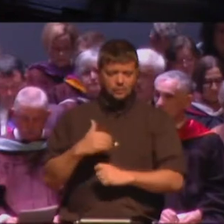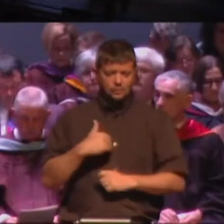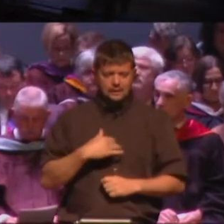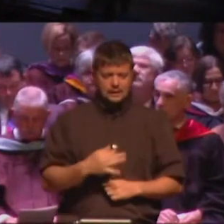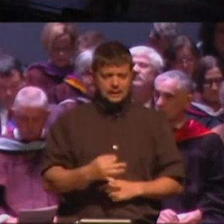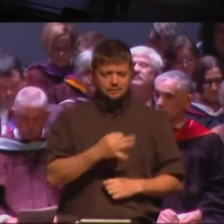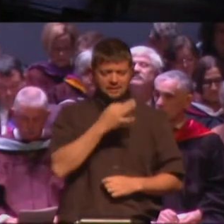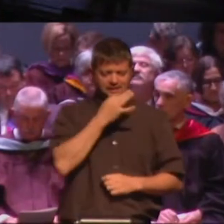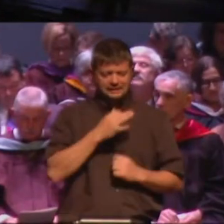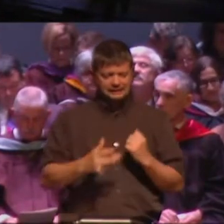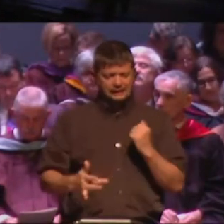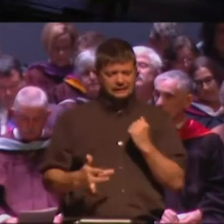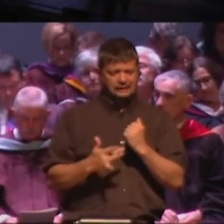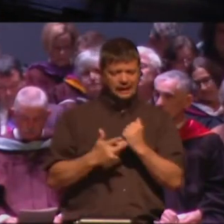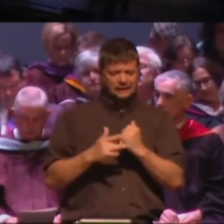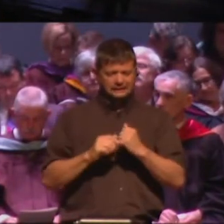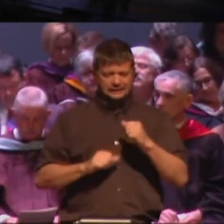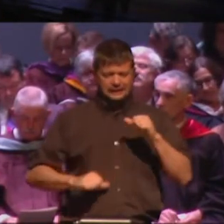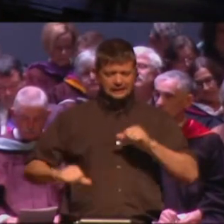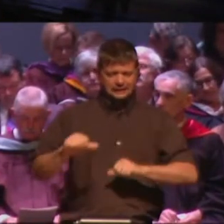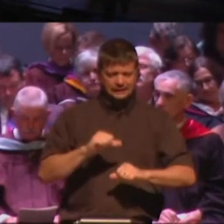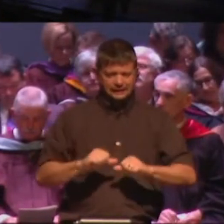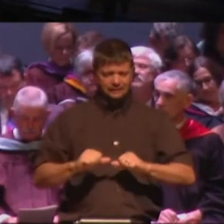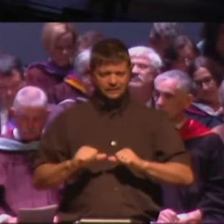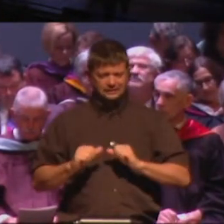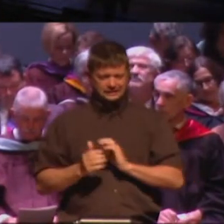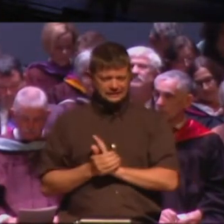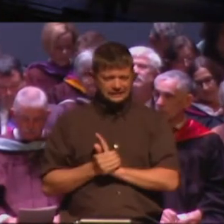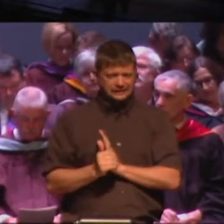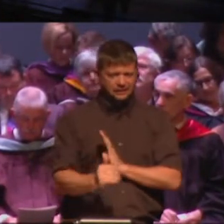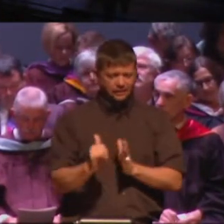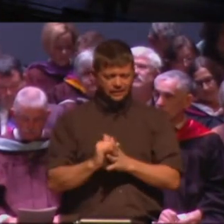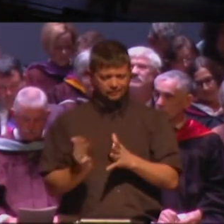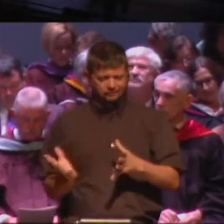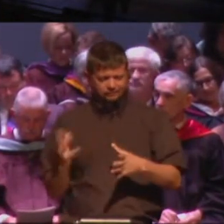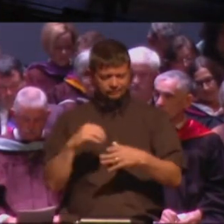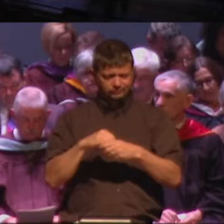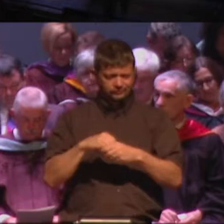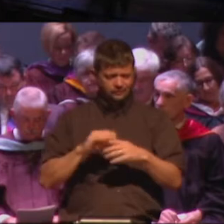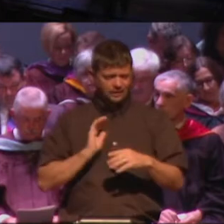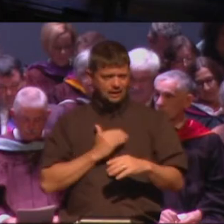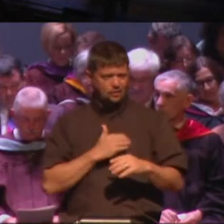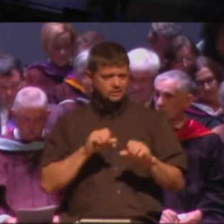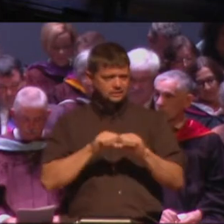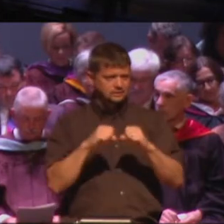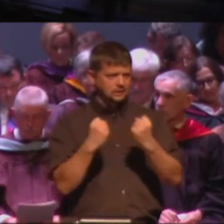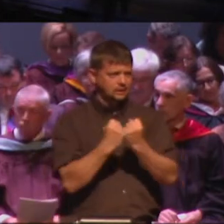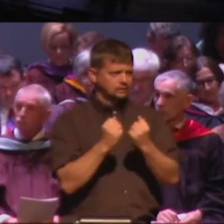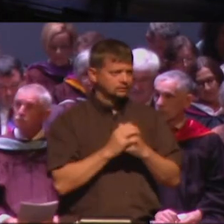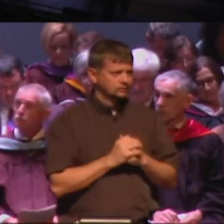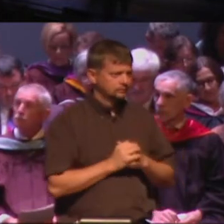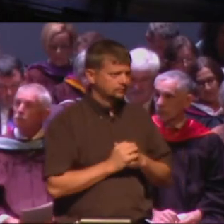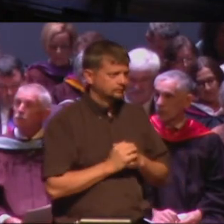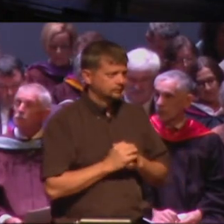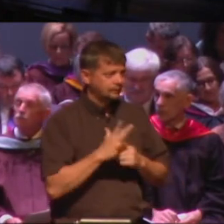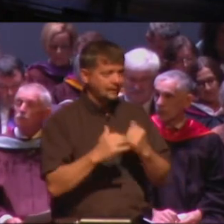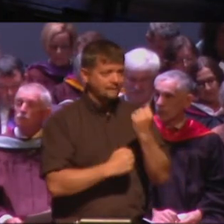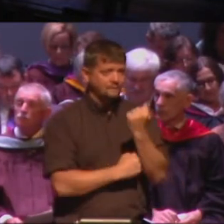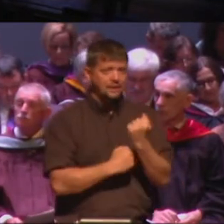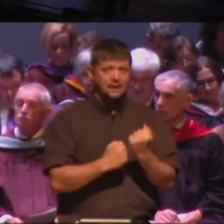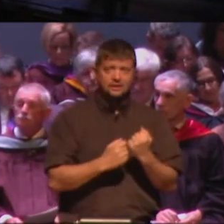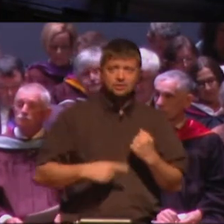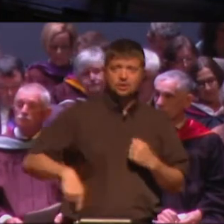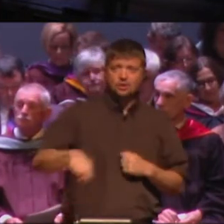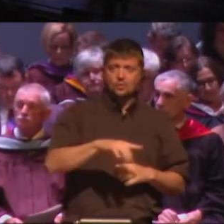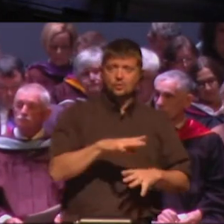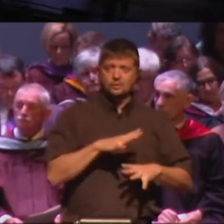technological, scientific, and humanistic skills which contribute to the development of our society. The foundation you have received in